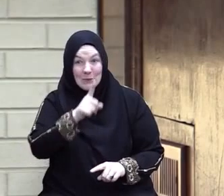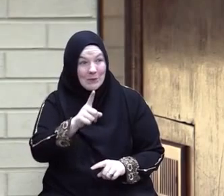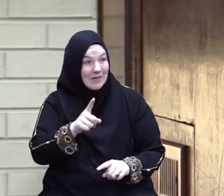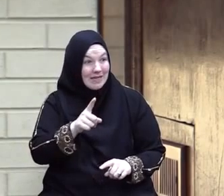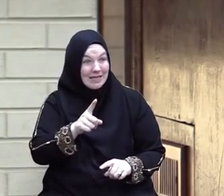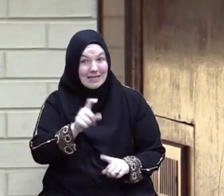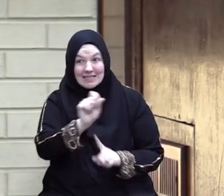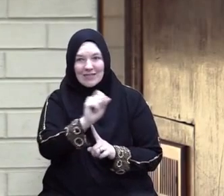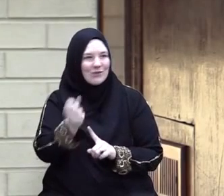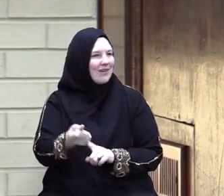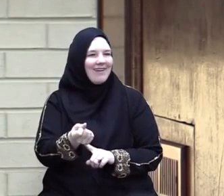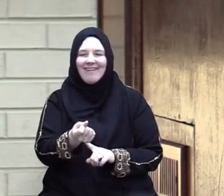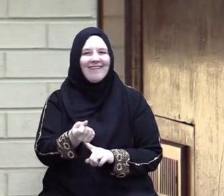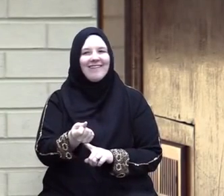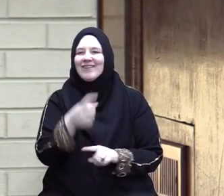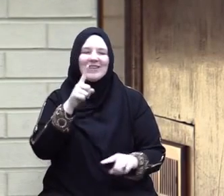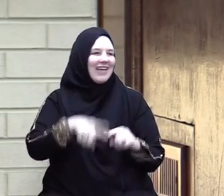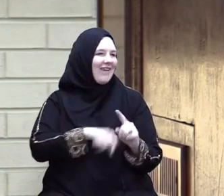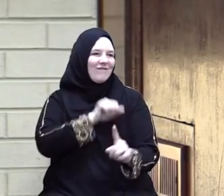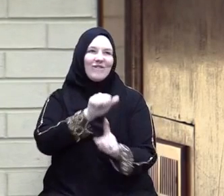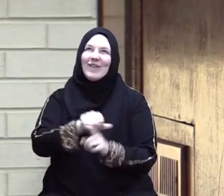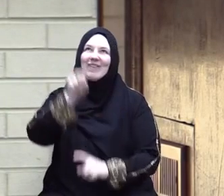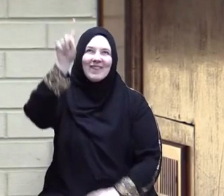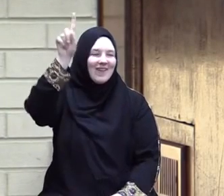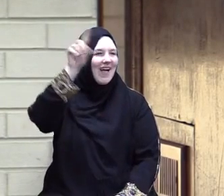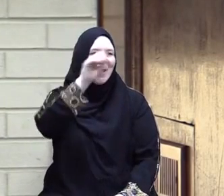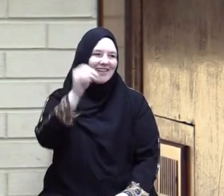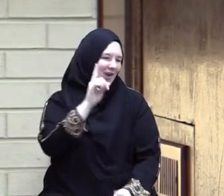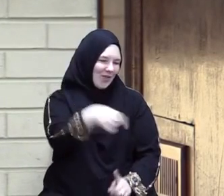deceive none but themselves.